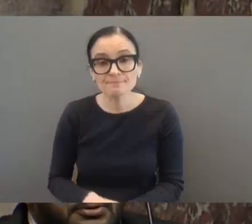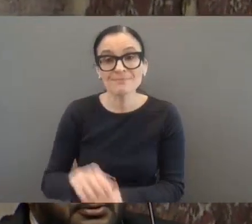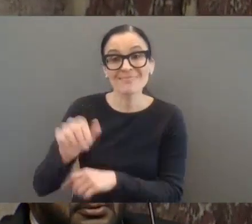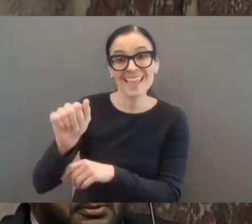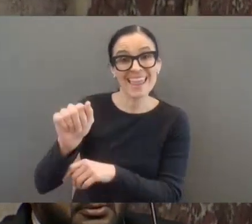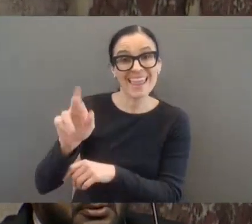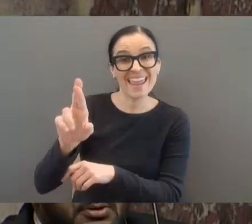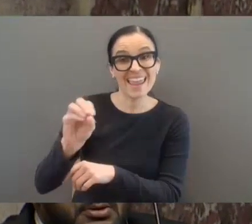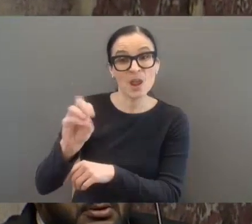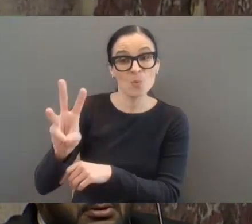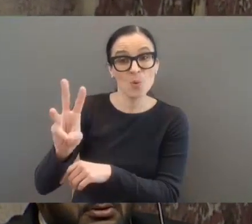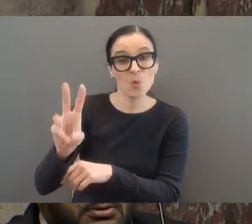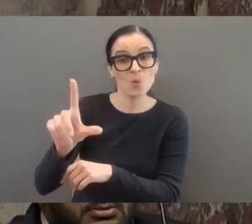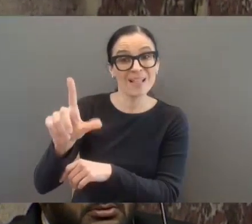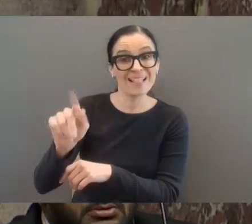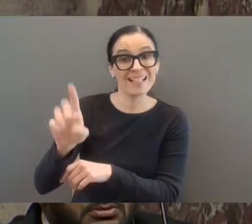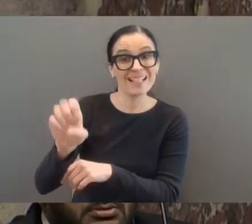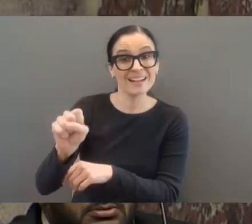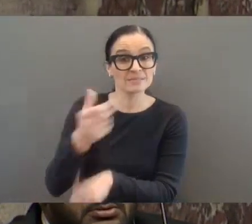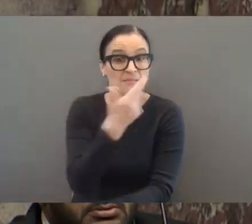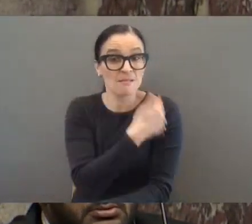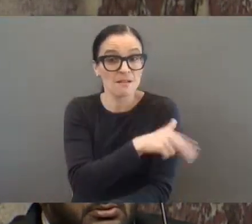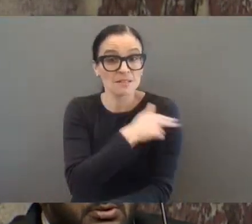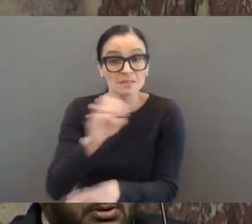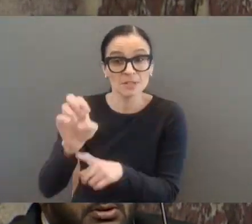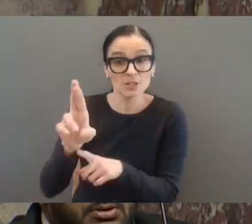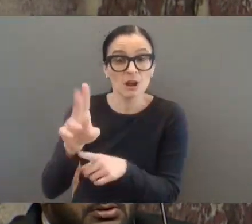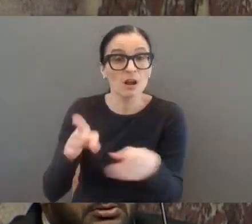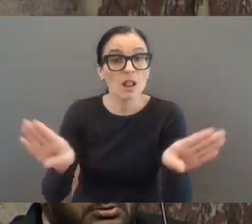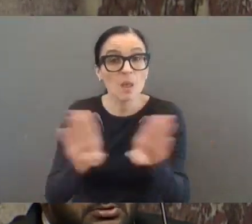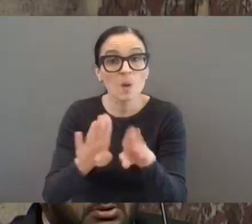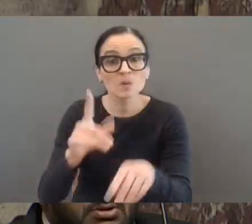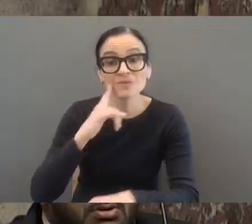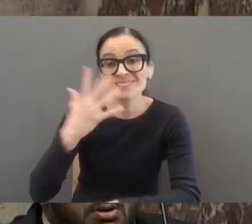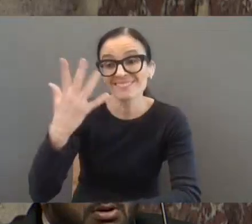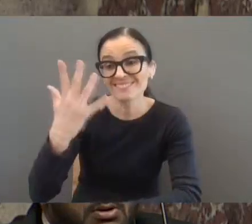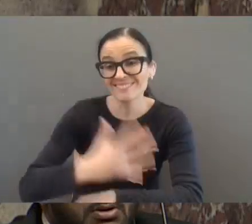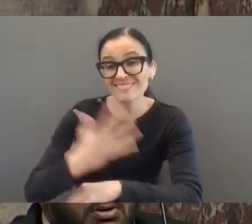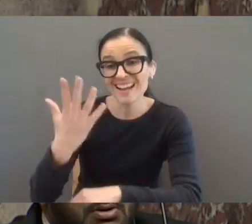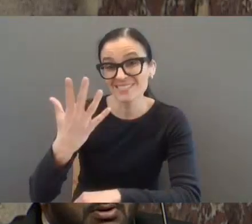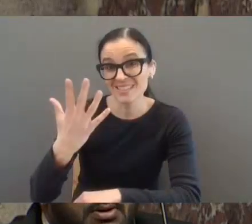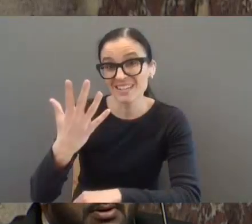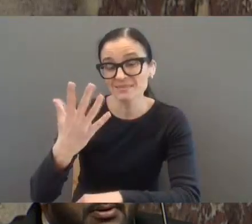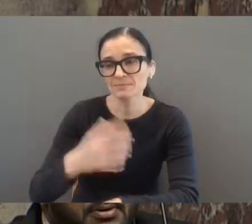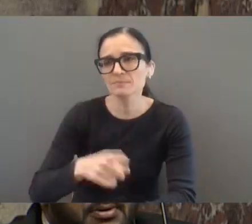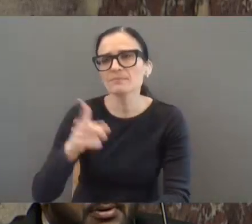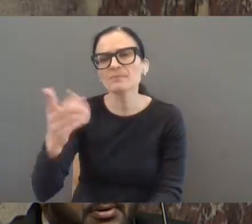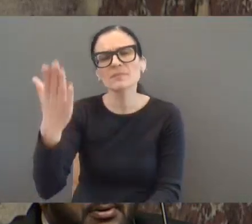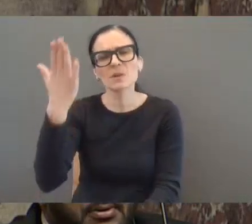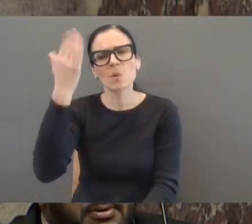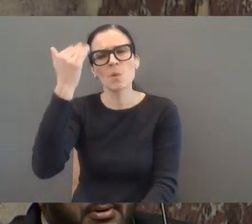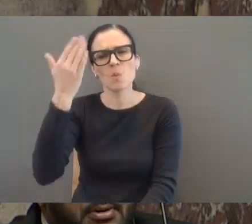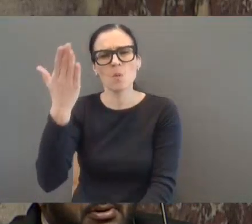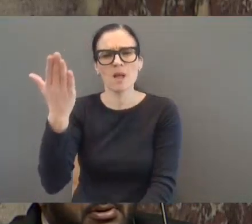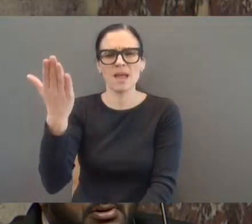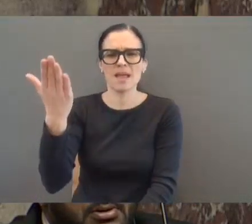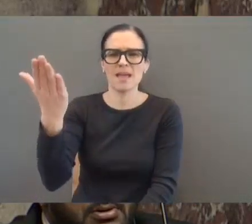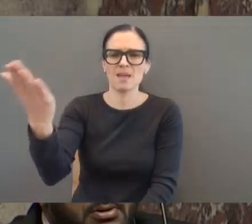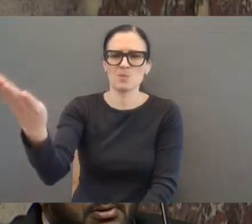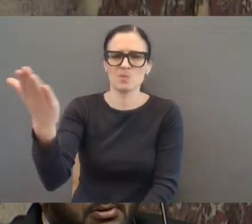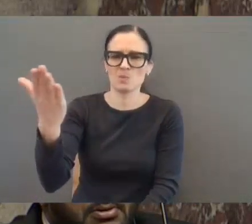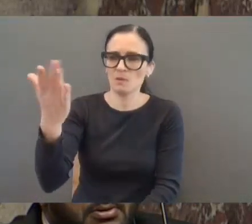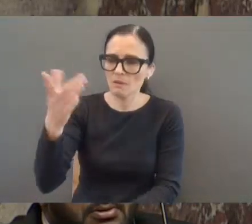Why did this Premier force those in Arrow Lakes to drive for hours to get emergency care on 5